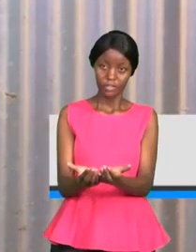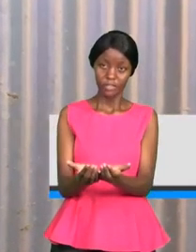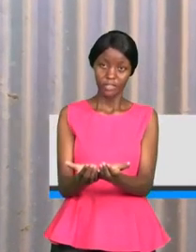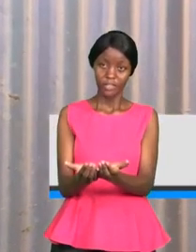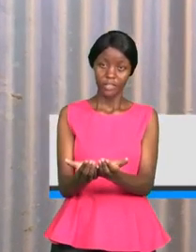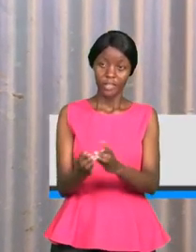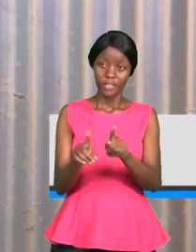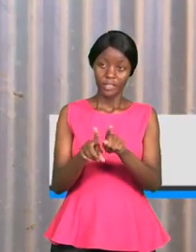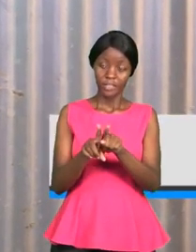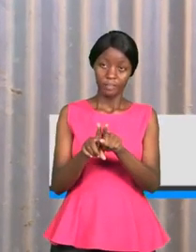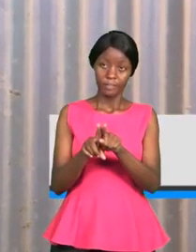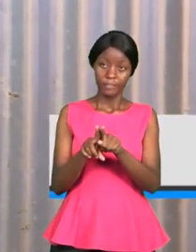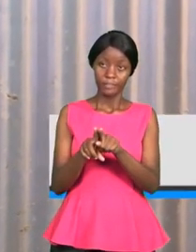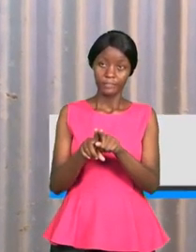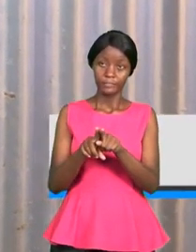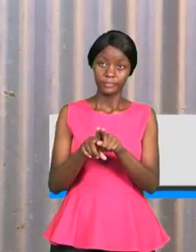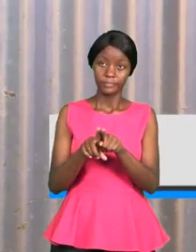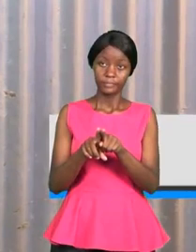to have this